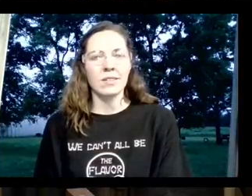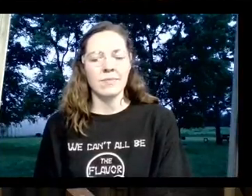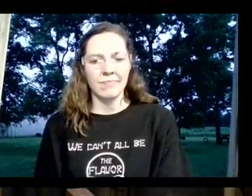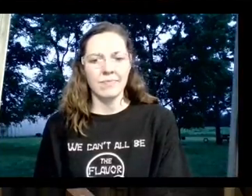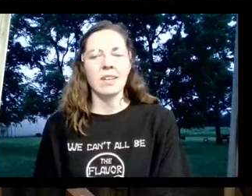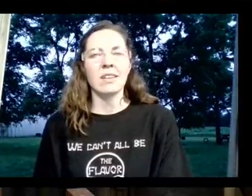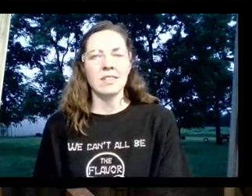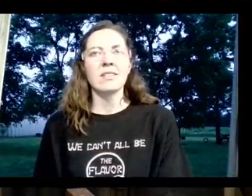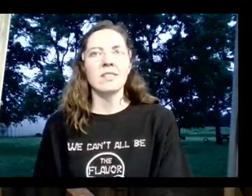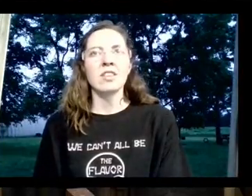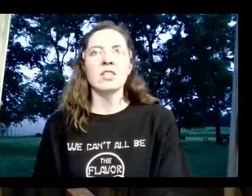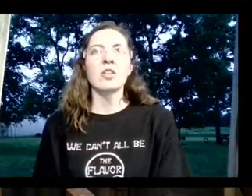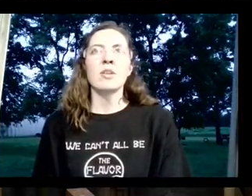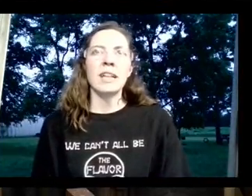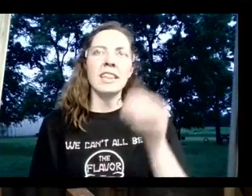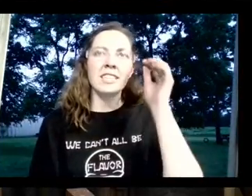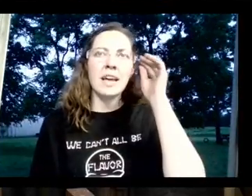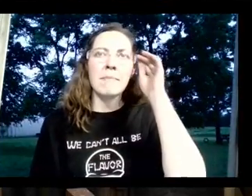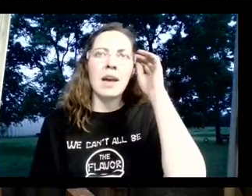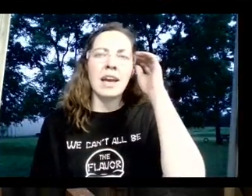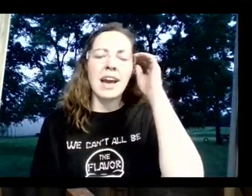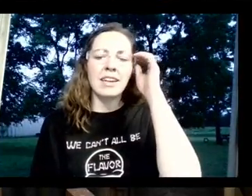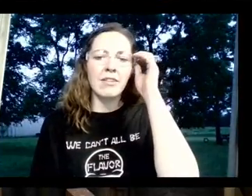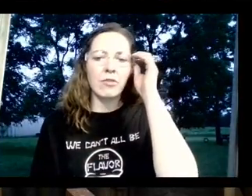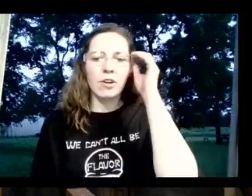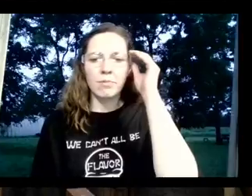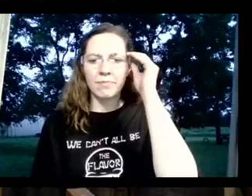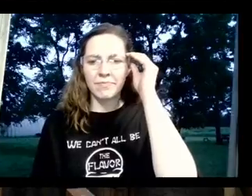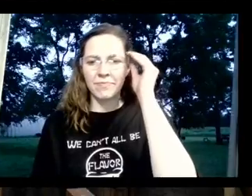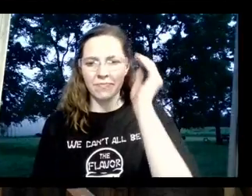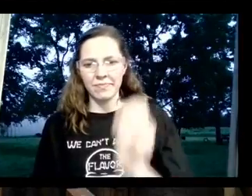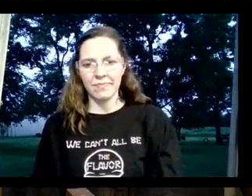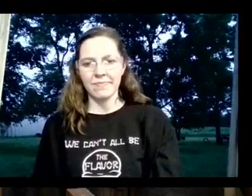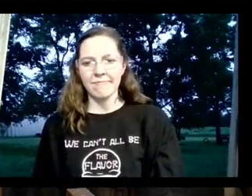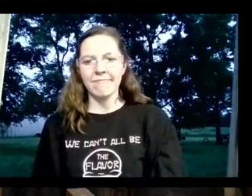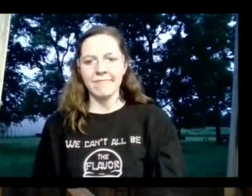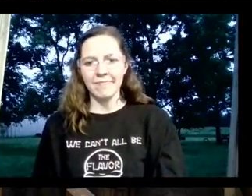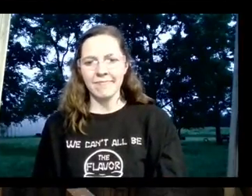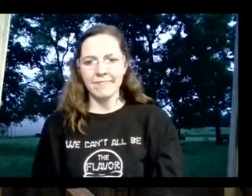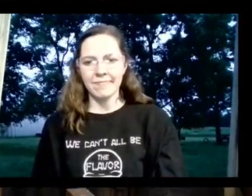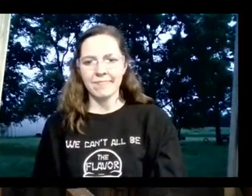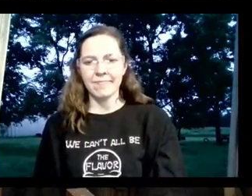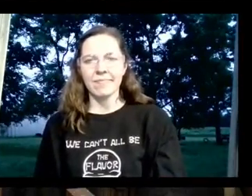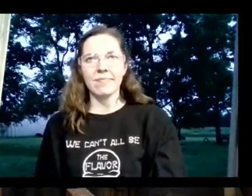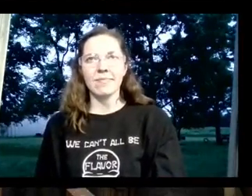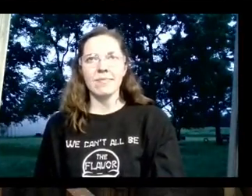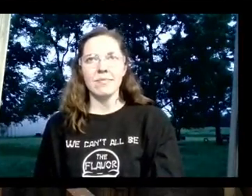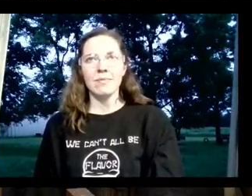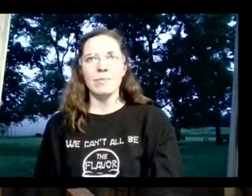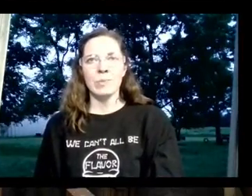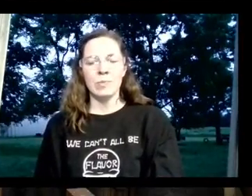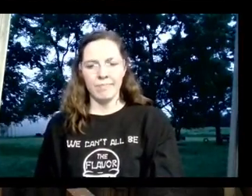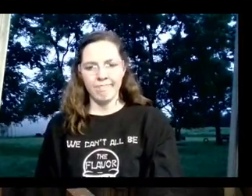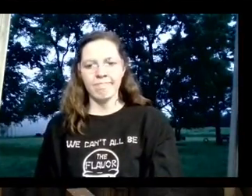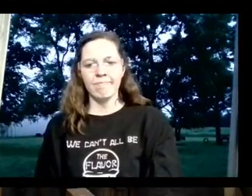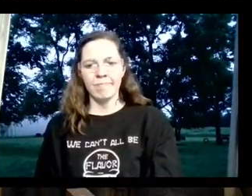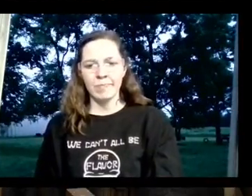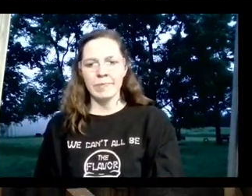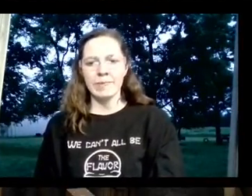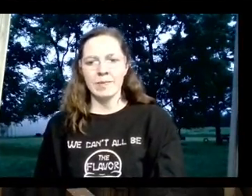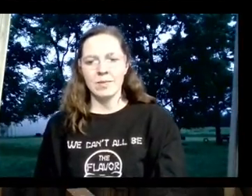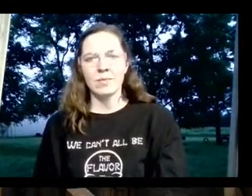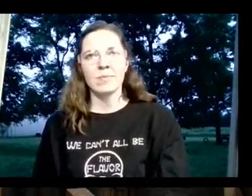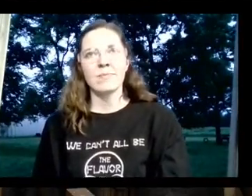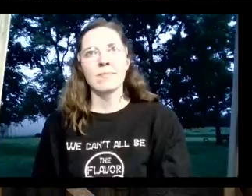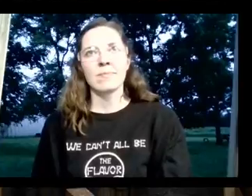John Switzer at Black Bear Forge. It's also in the playlist. I added it. It's already in the playlist, so make sure you go check that out.